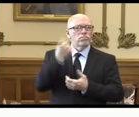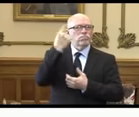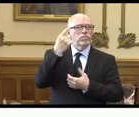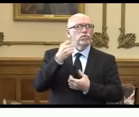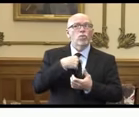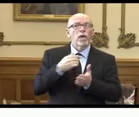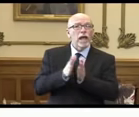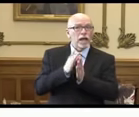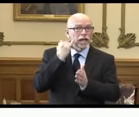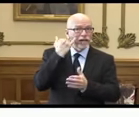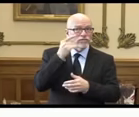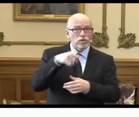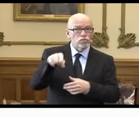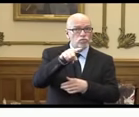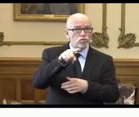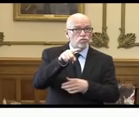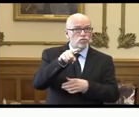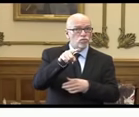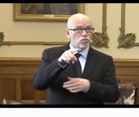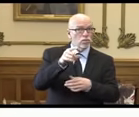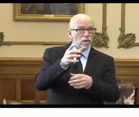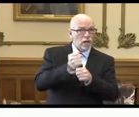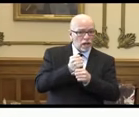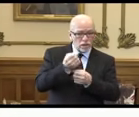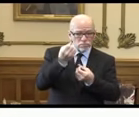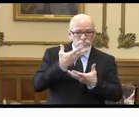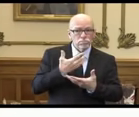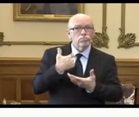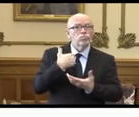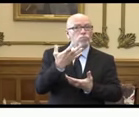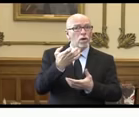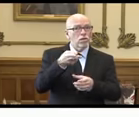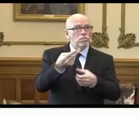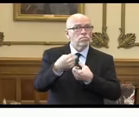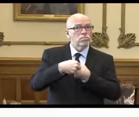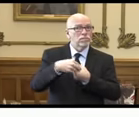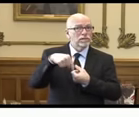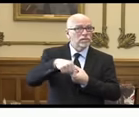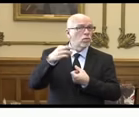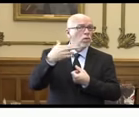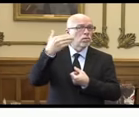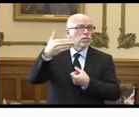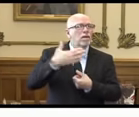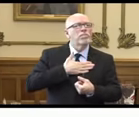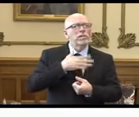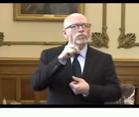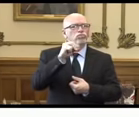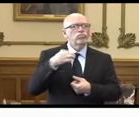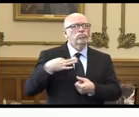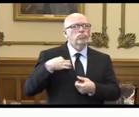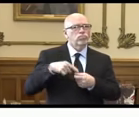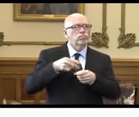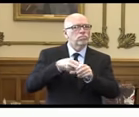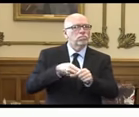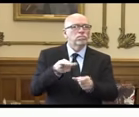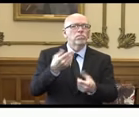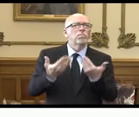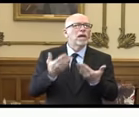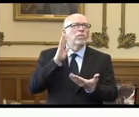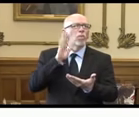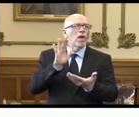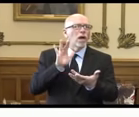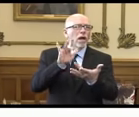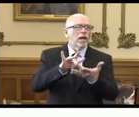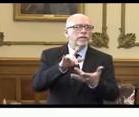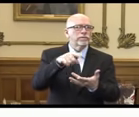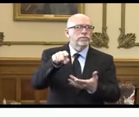that if you are asked to participate in this or a future phase, that you please do so. And you may be contacted